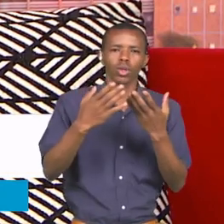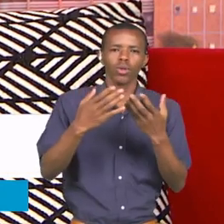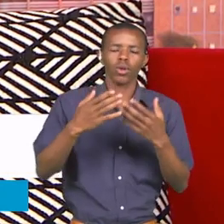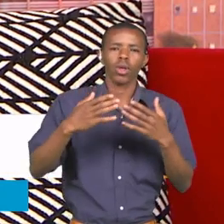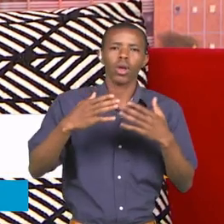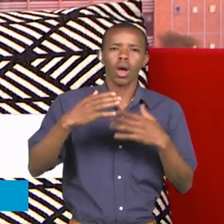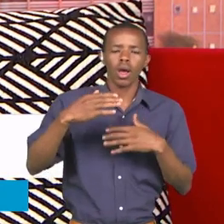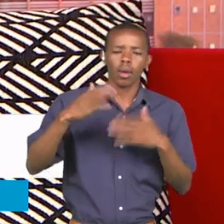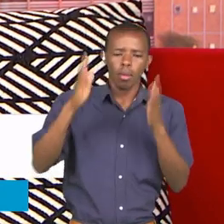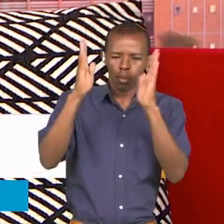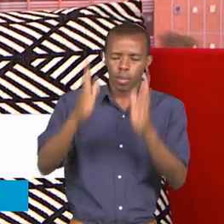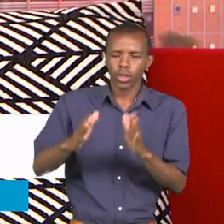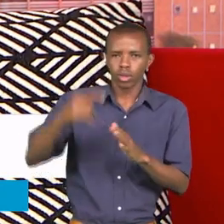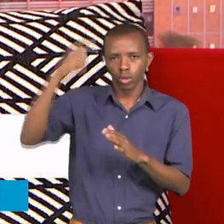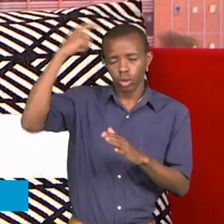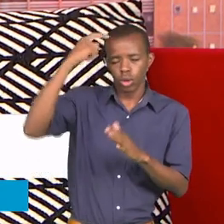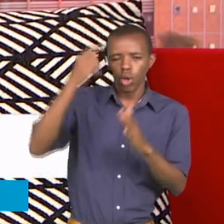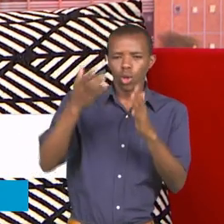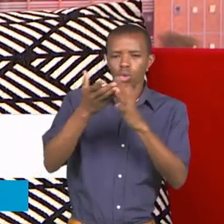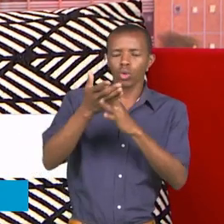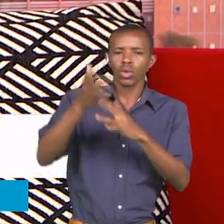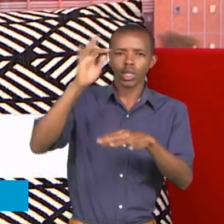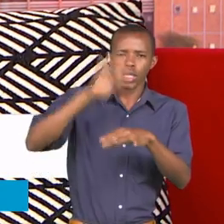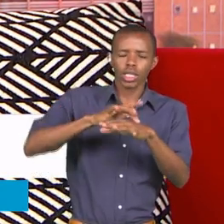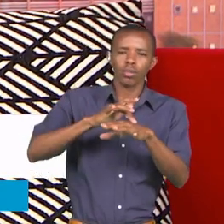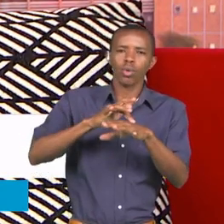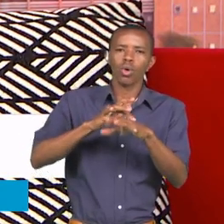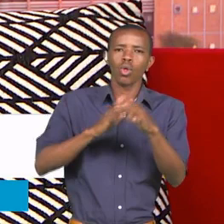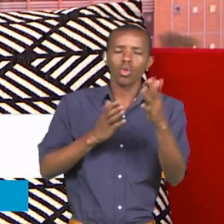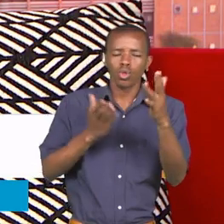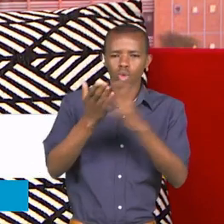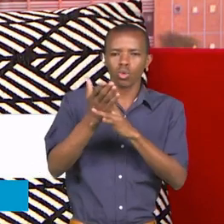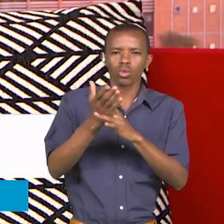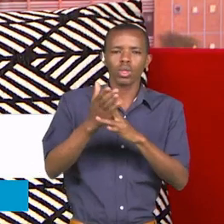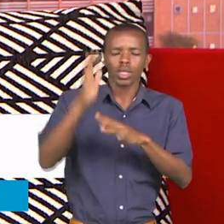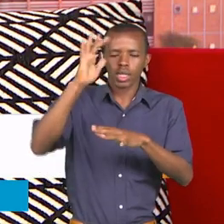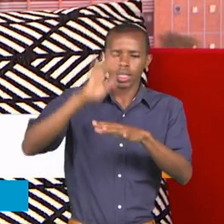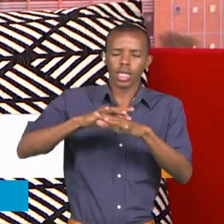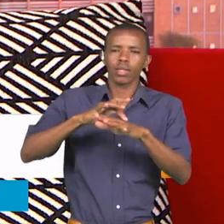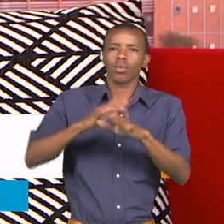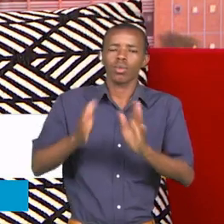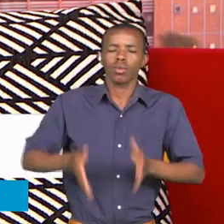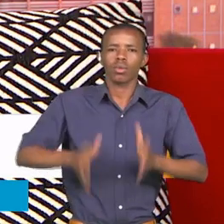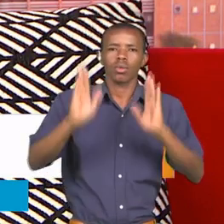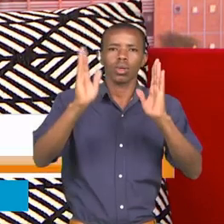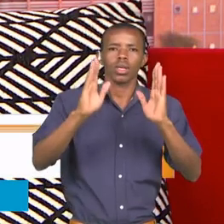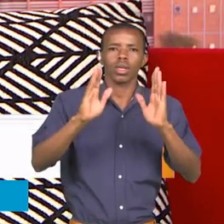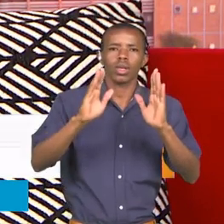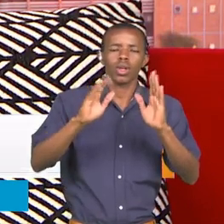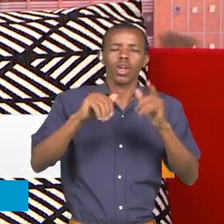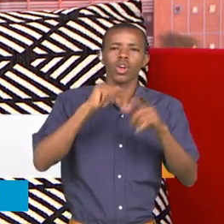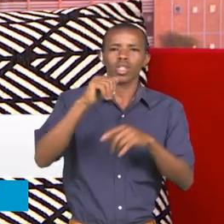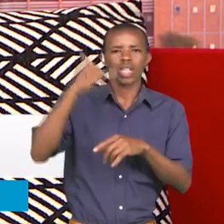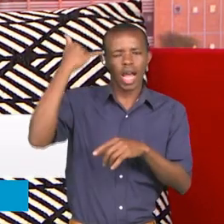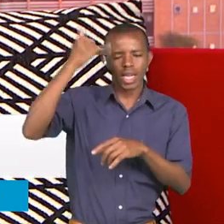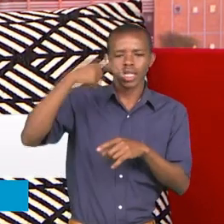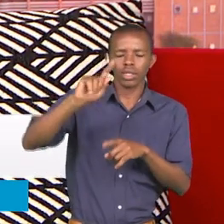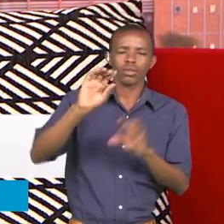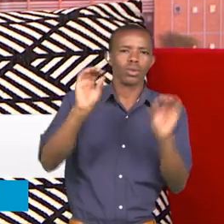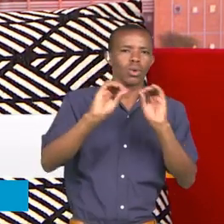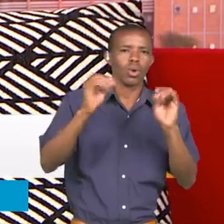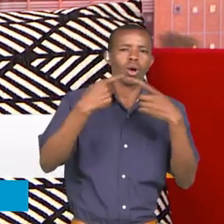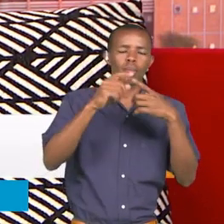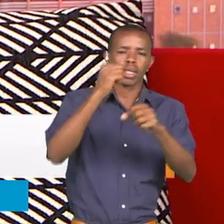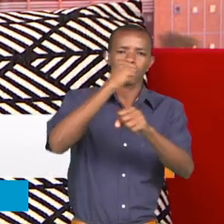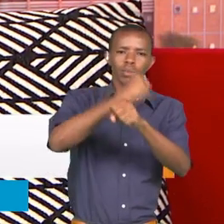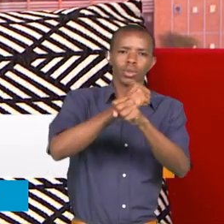of the human mind through a tangible, but it has to be expressed through a tangible form. Okay. So it's not the protection of an idea in itself, mm-hmm. but the protection